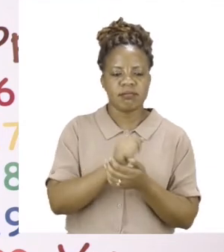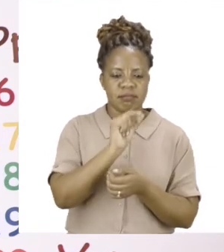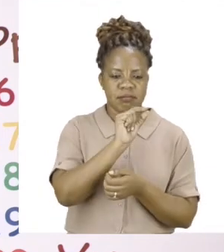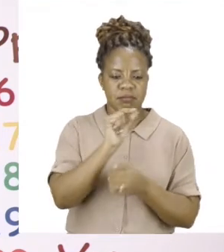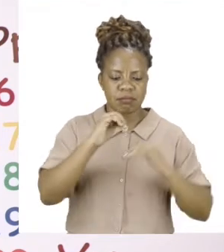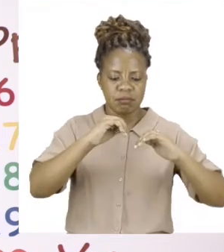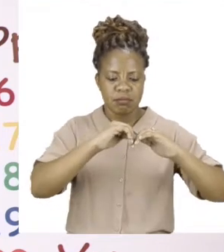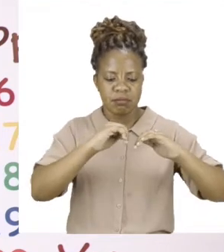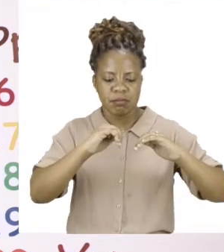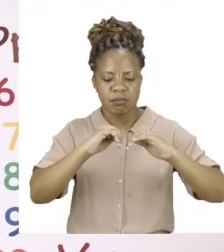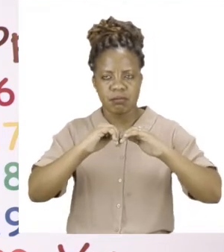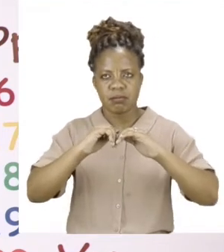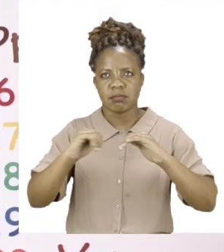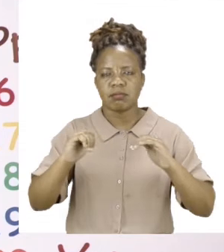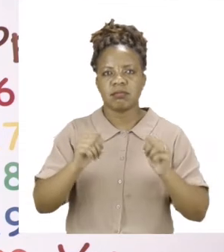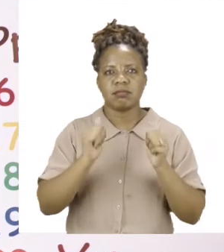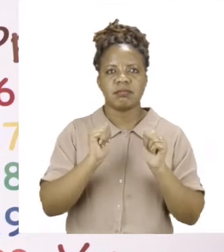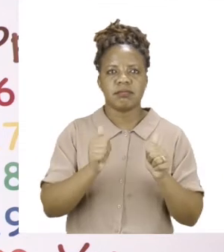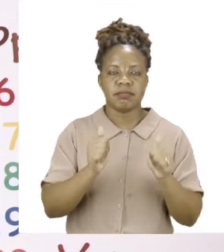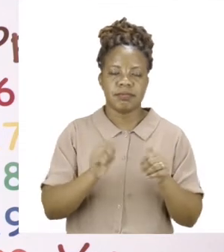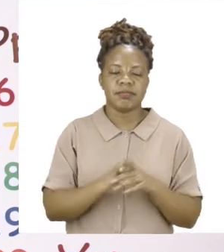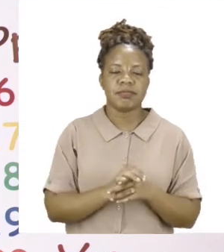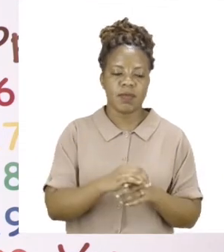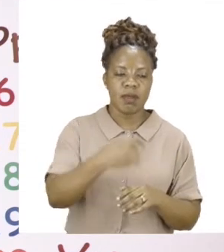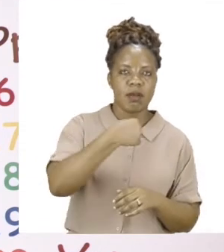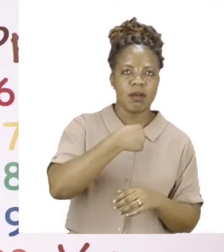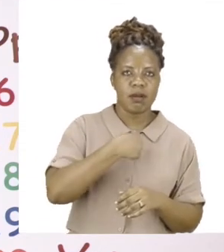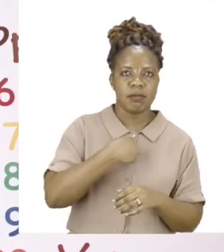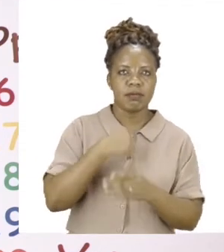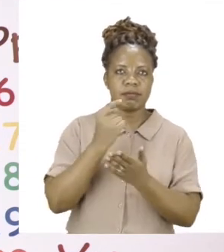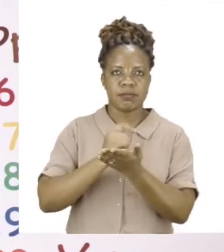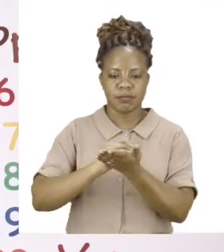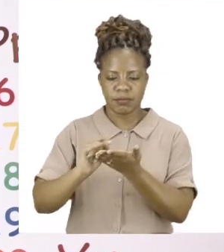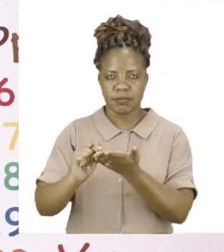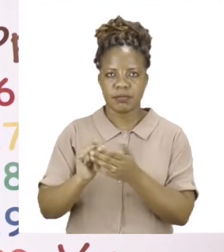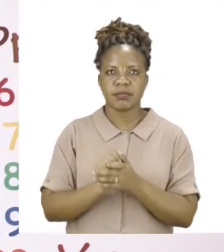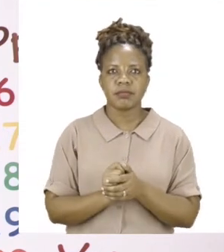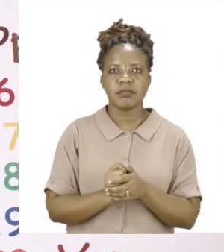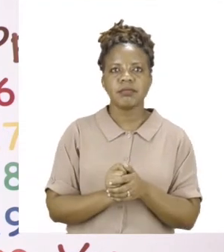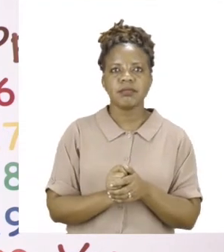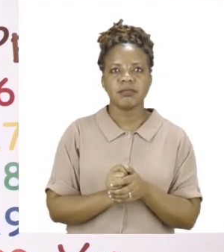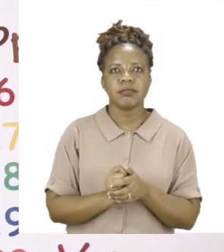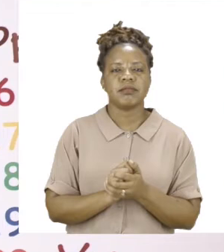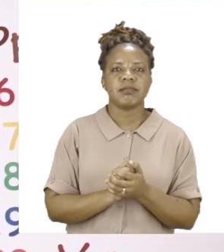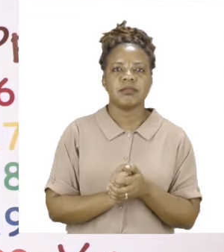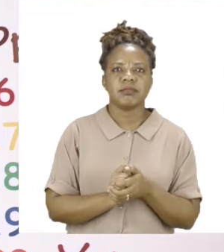the next one. I wrote. So we are going to cross out the word